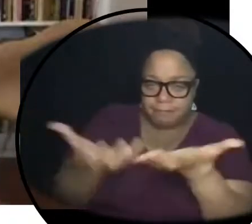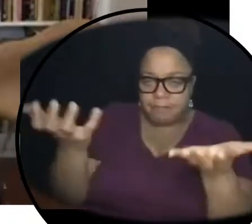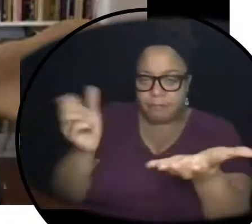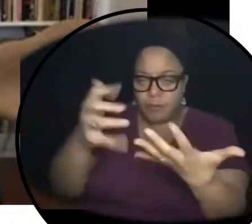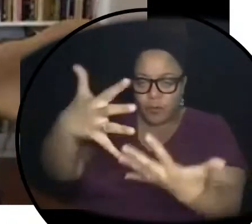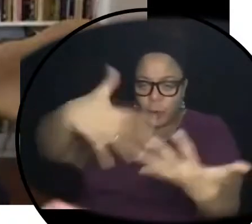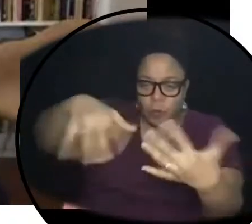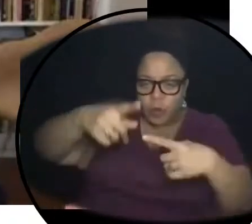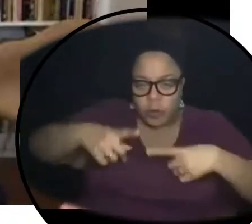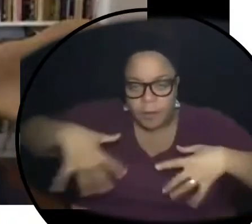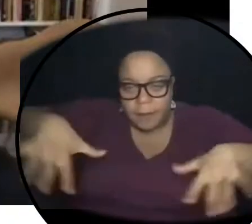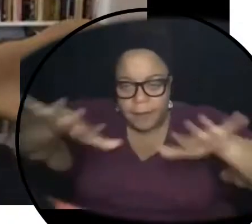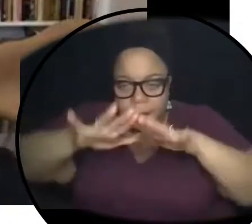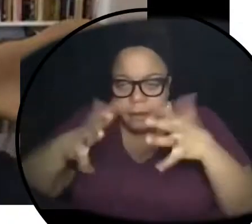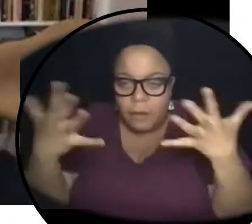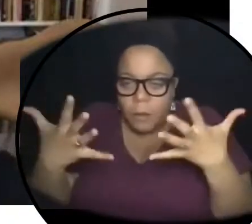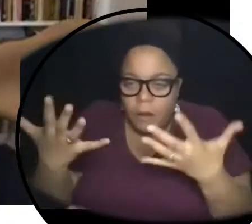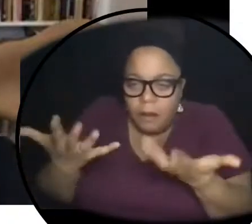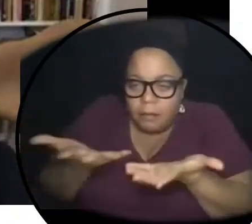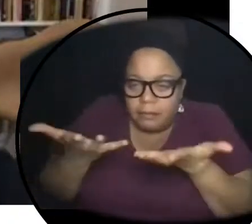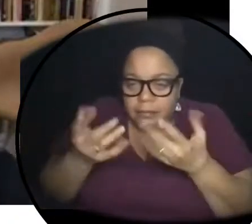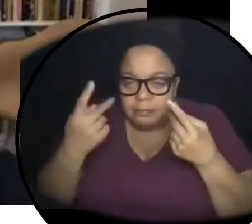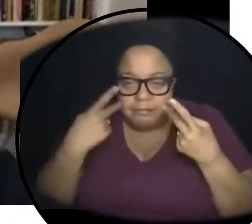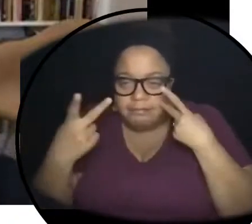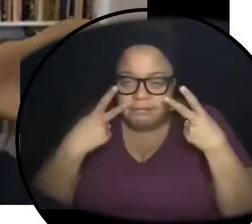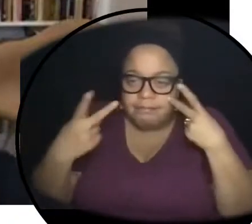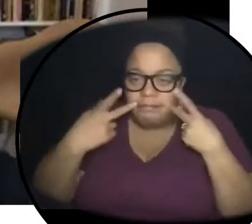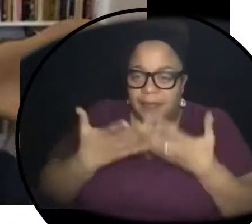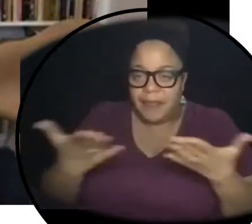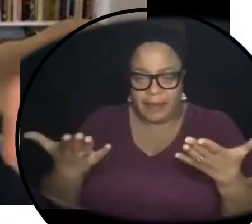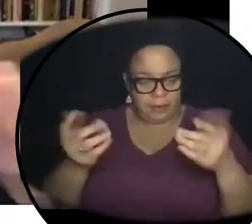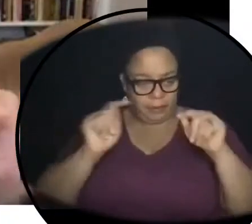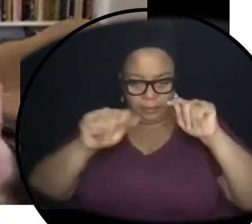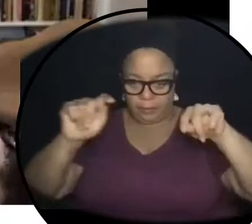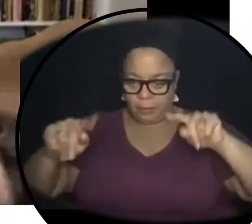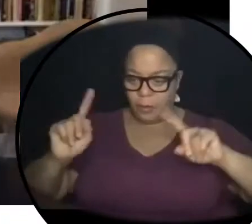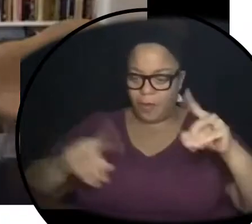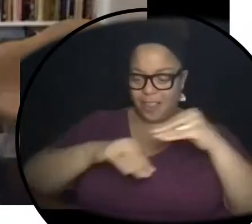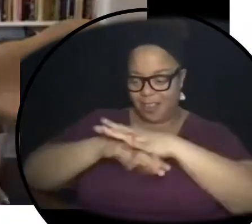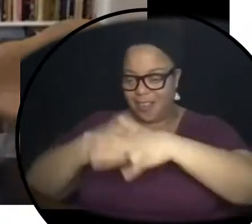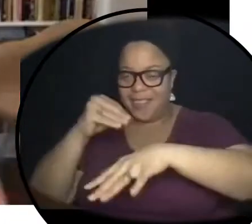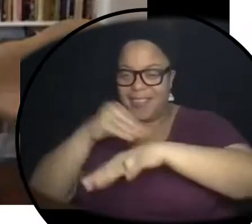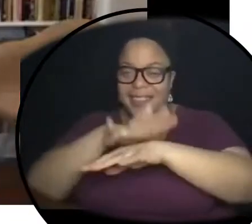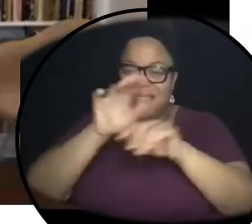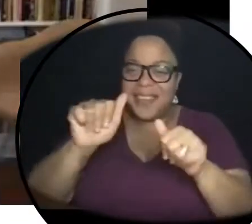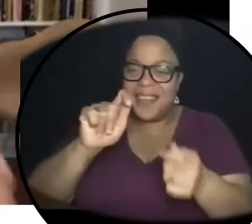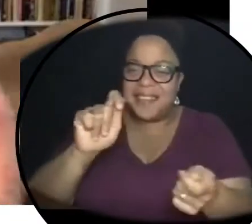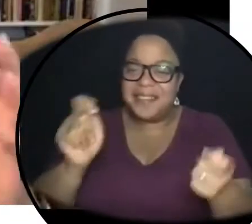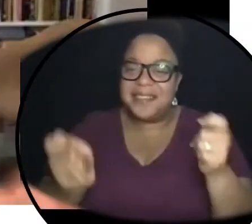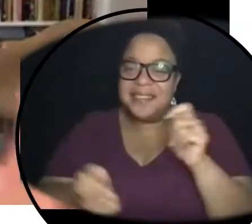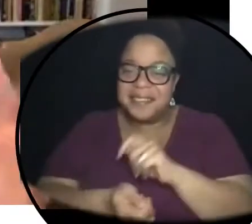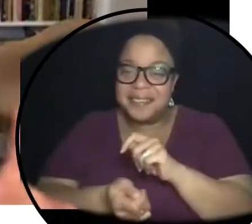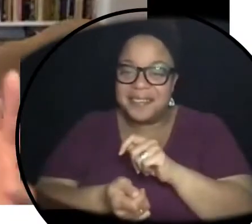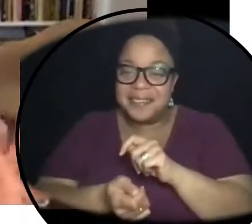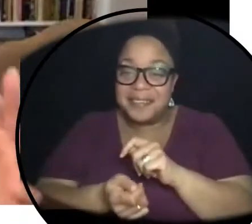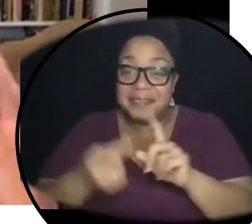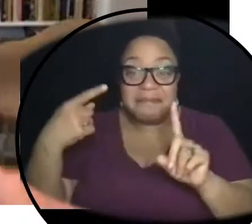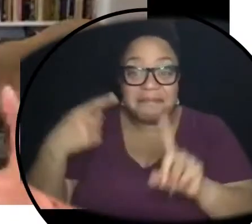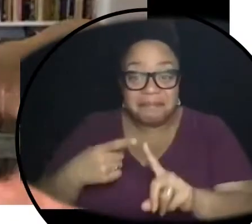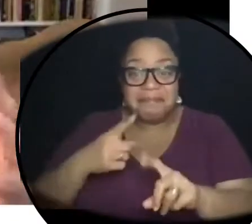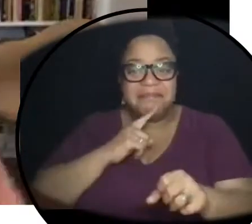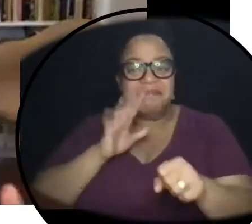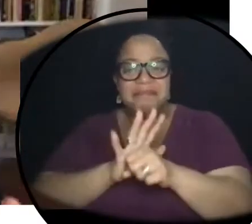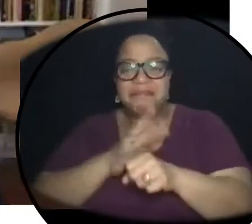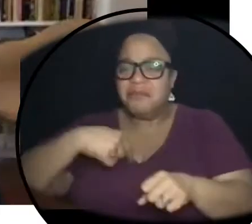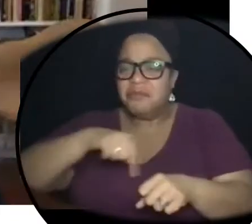by feminism, anti-racist, anti-capitalist feminism, is not only to ensure that we keep gender